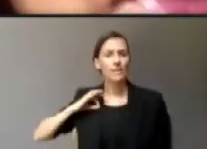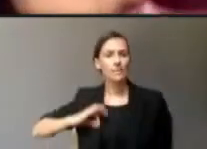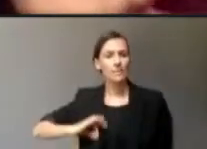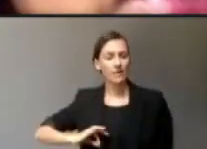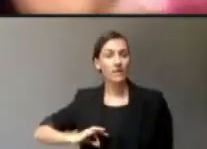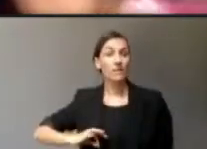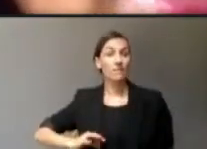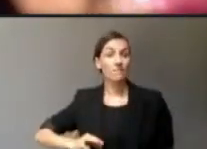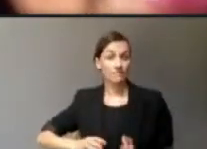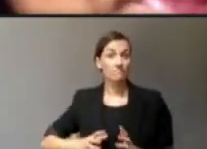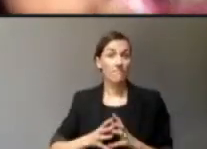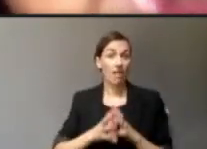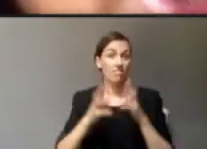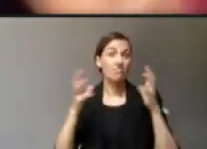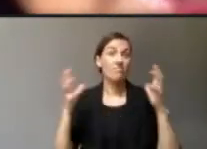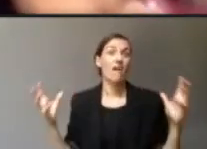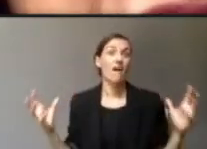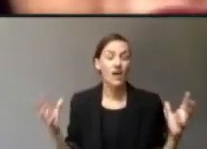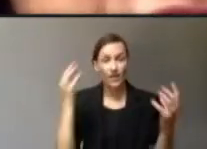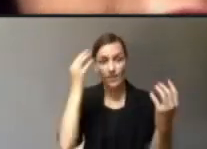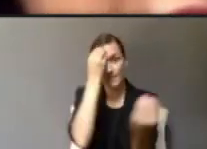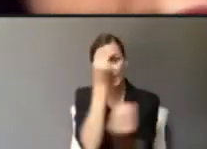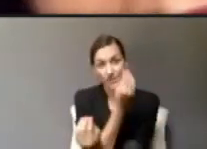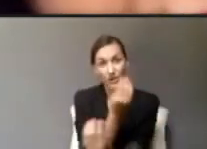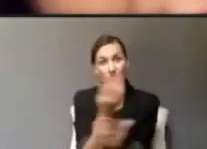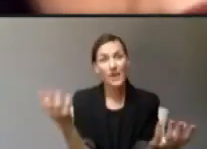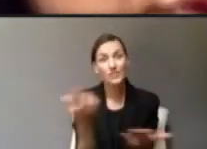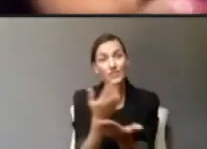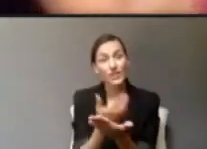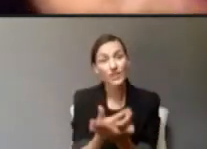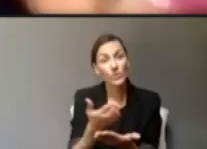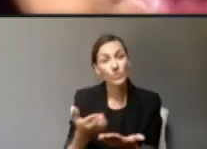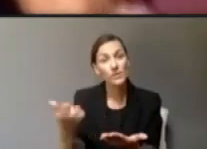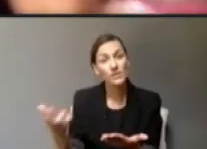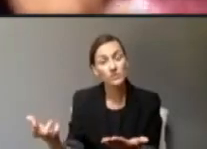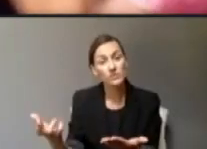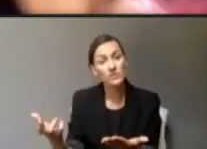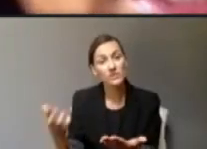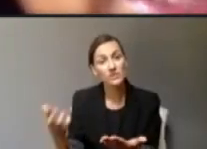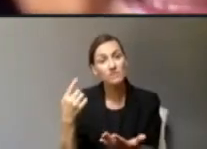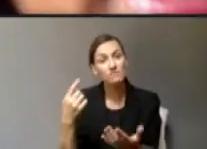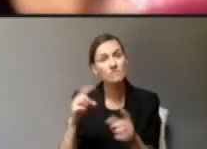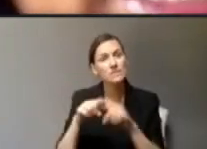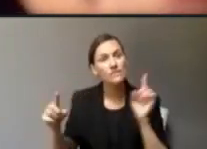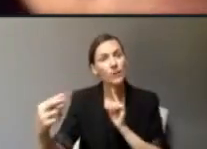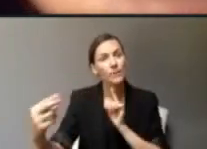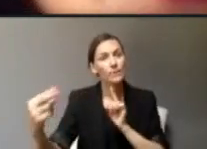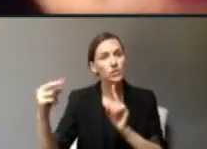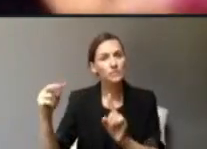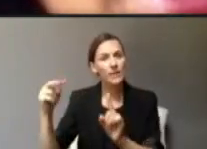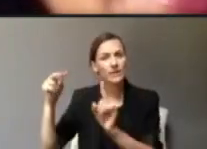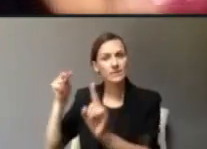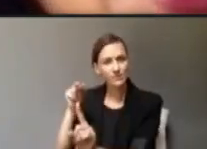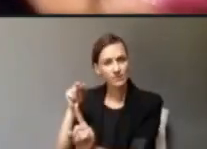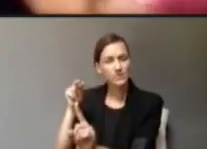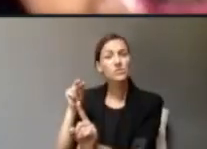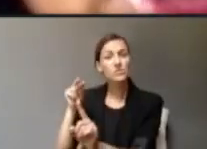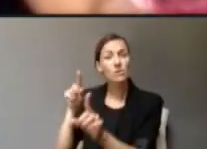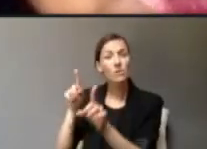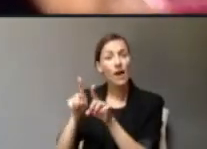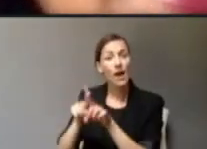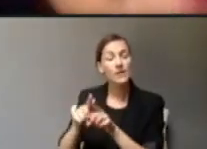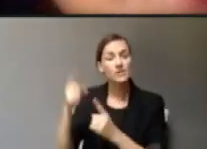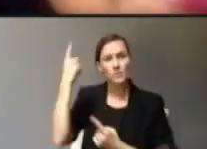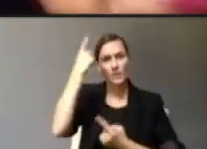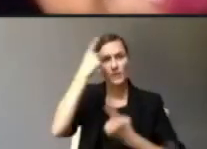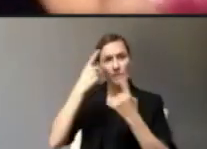tremendous amount of information and resources in the form of perspective. And so as we think about all the different charter